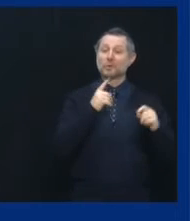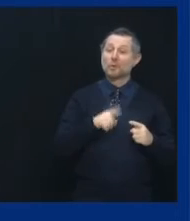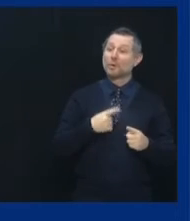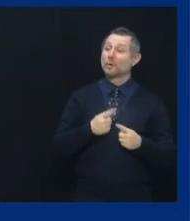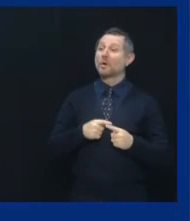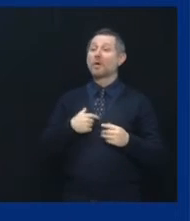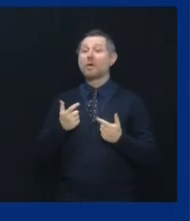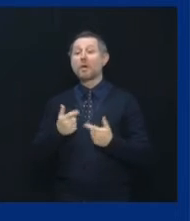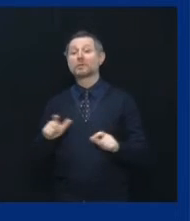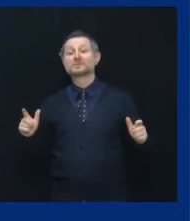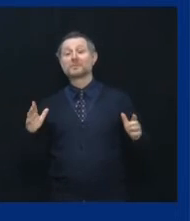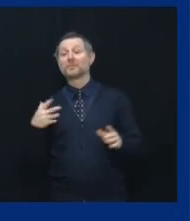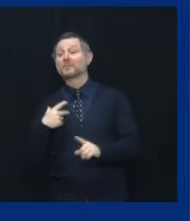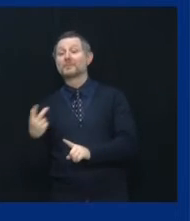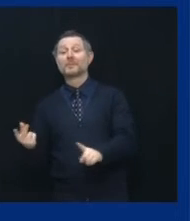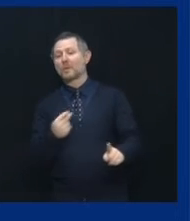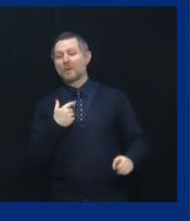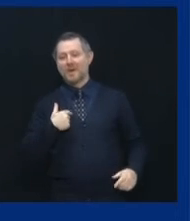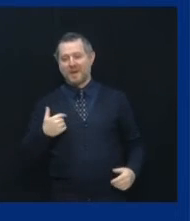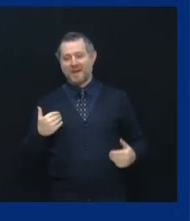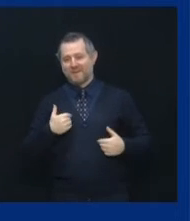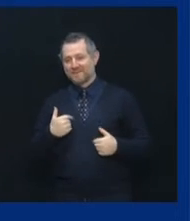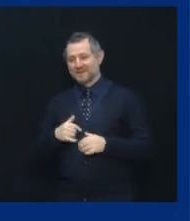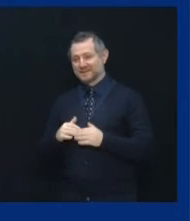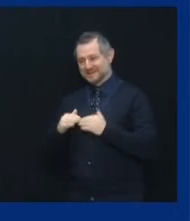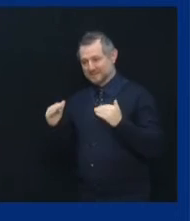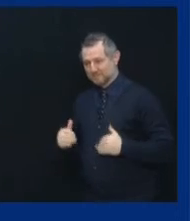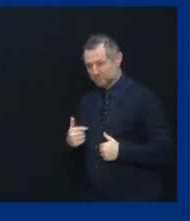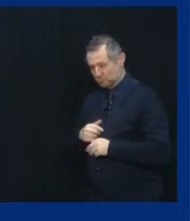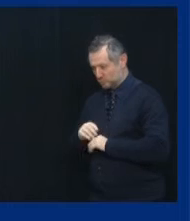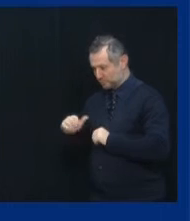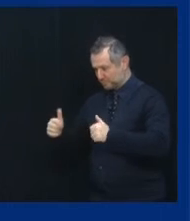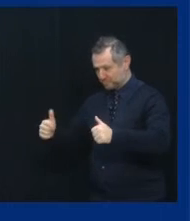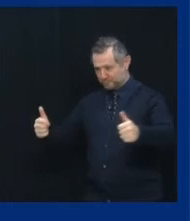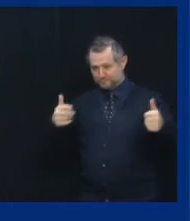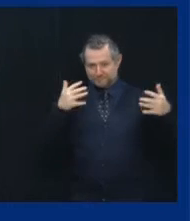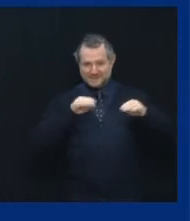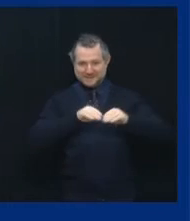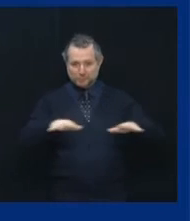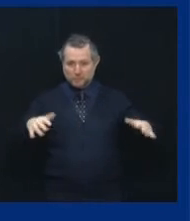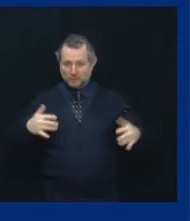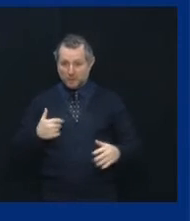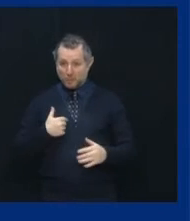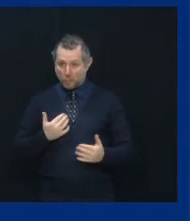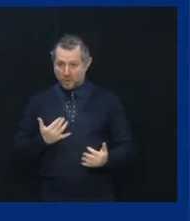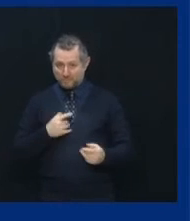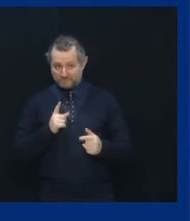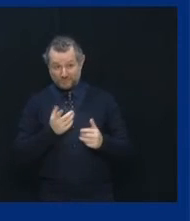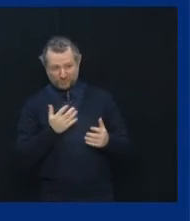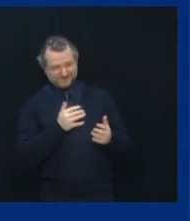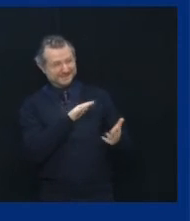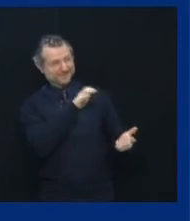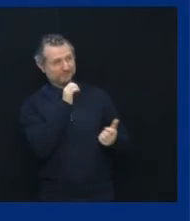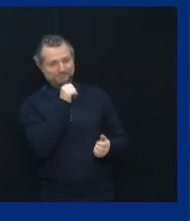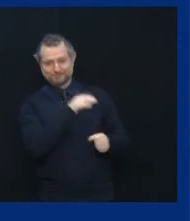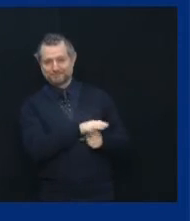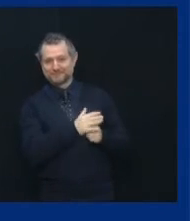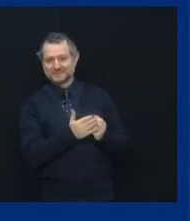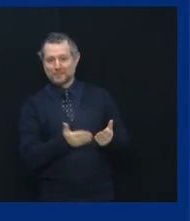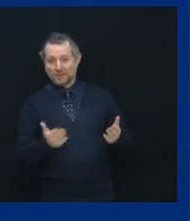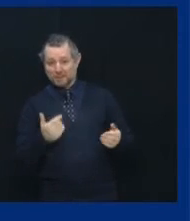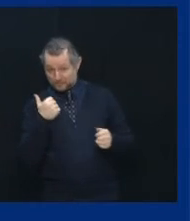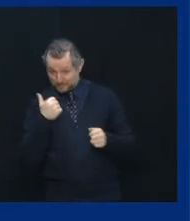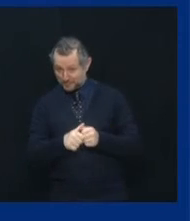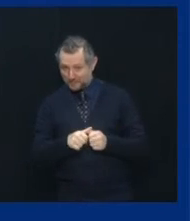the distribution mechanism ready. We just need the supply. Again, we're getting 300,000